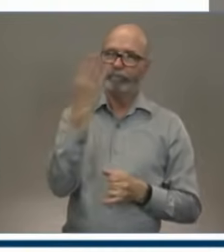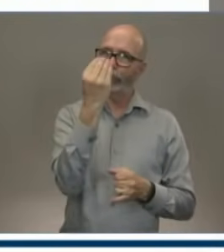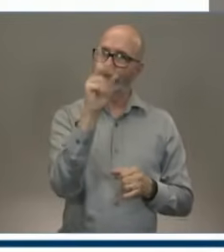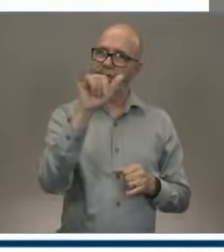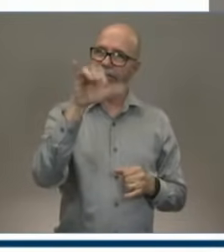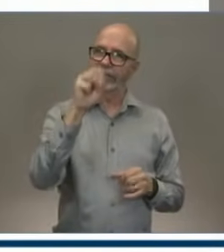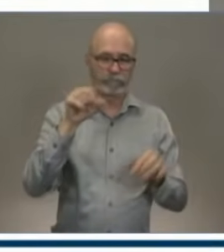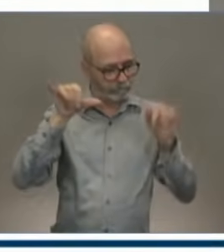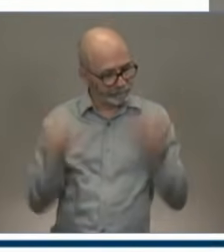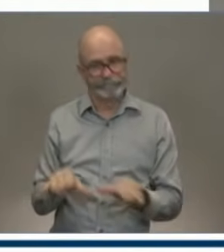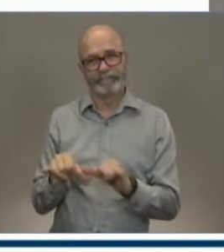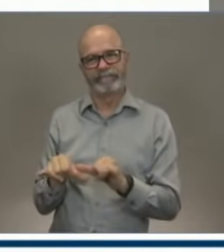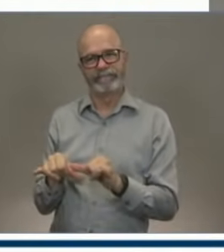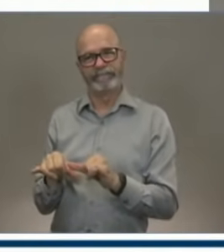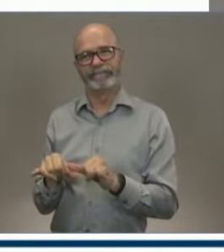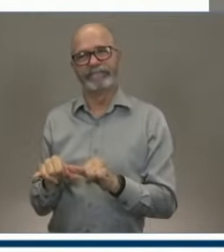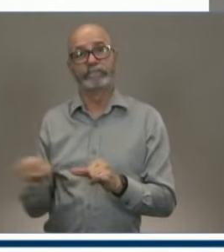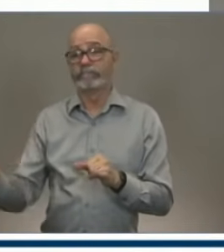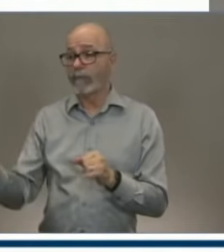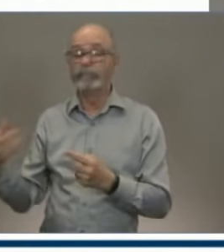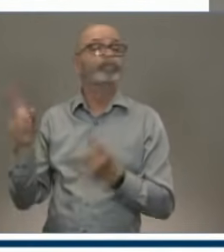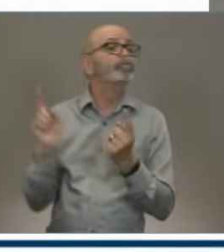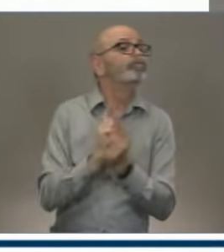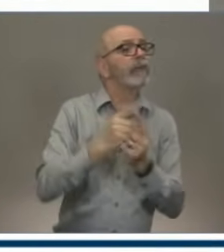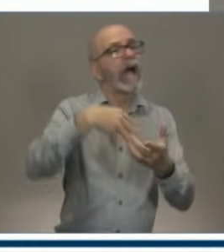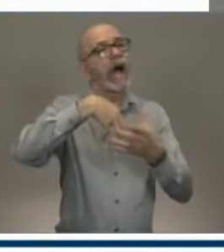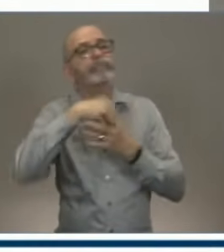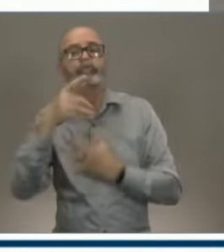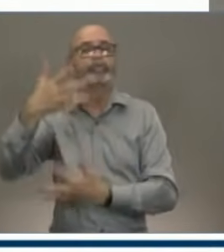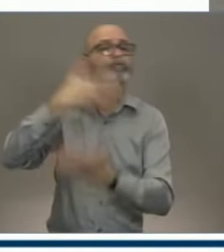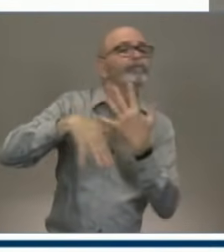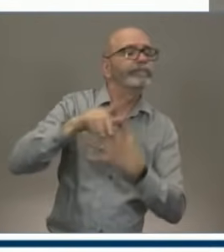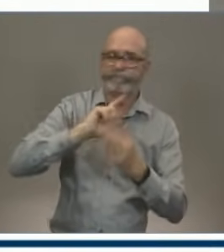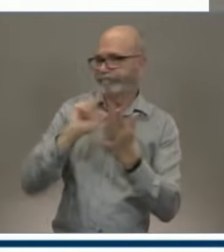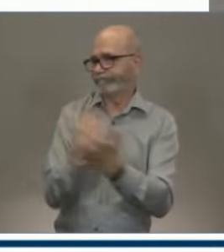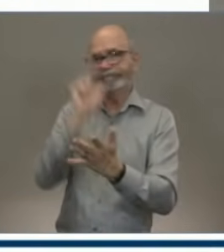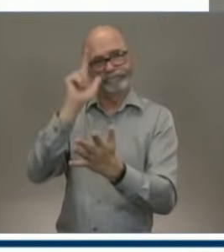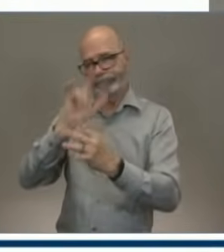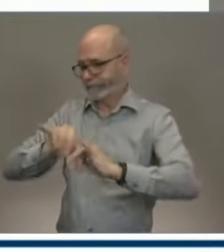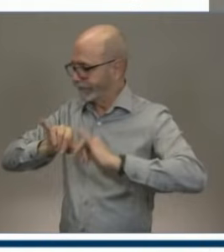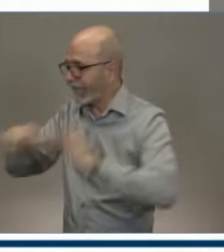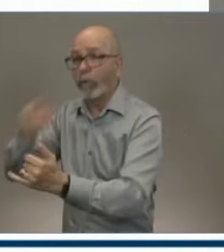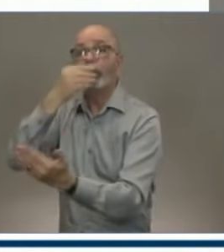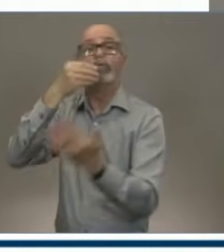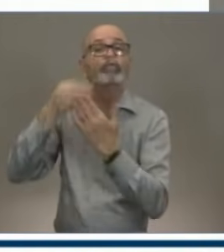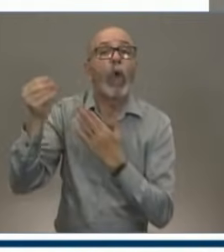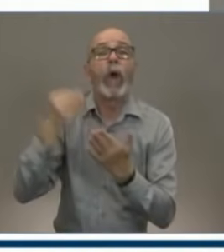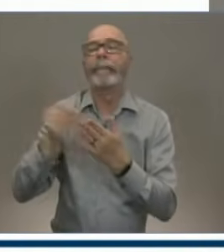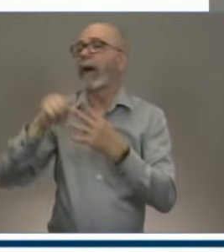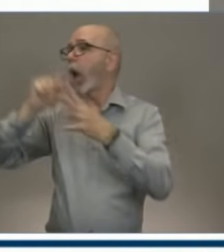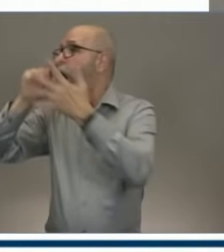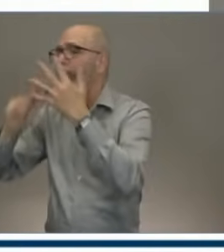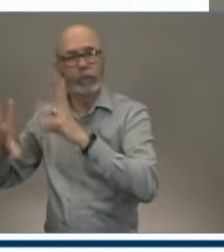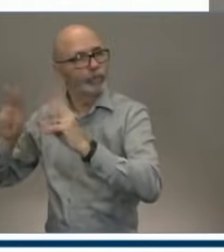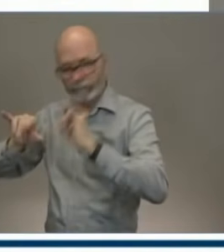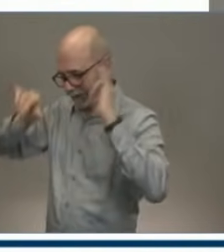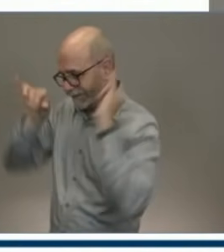have close interactions with other people in the community. They can't go into stores. They can drop their kids